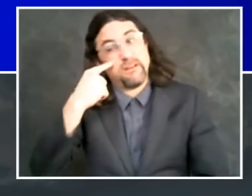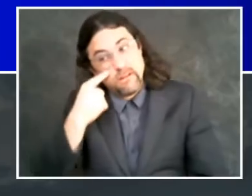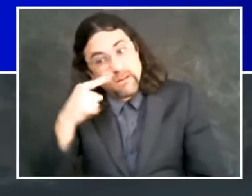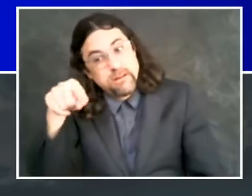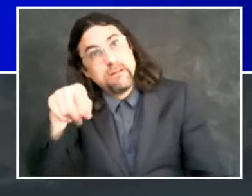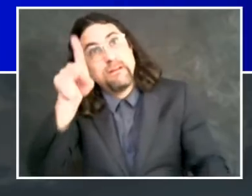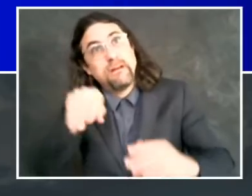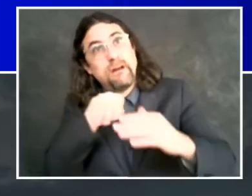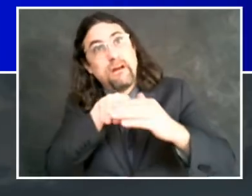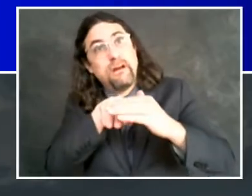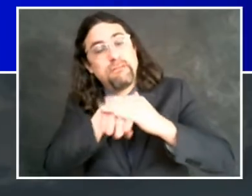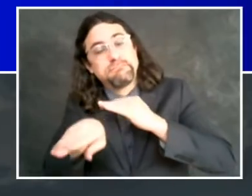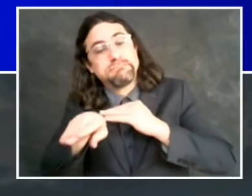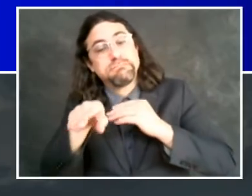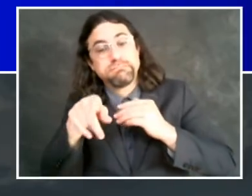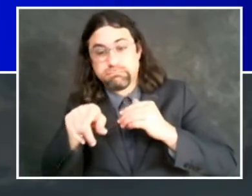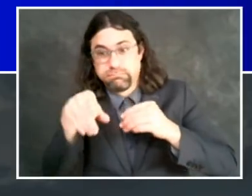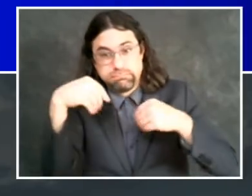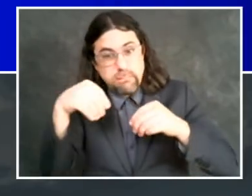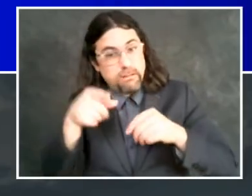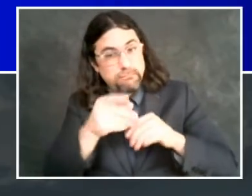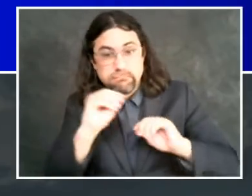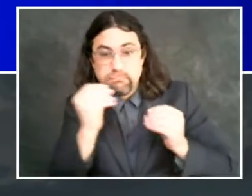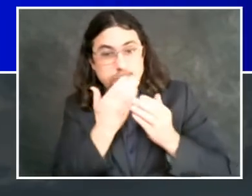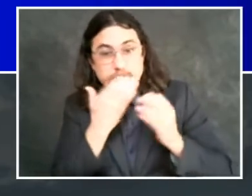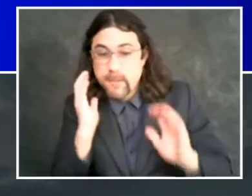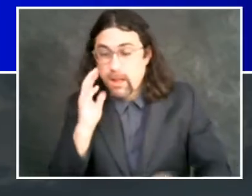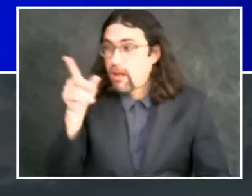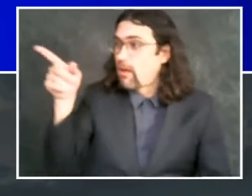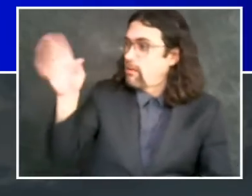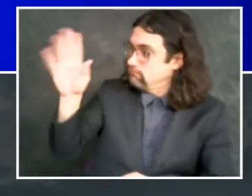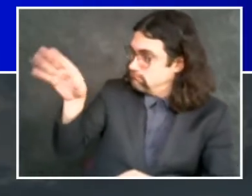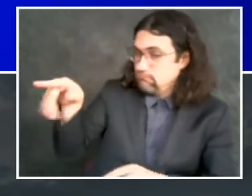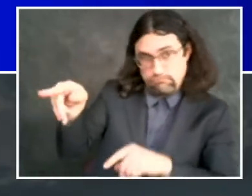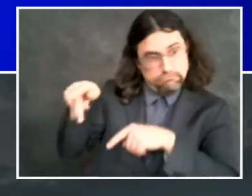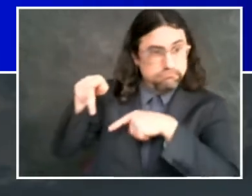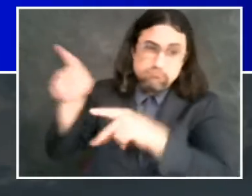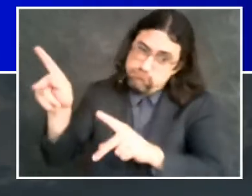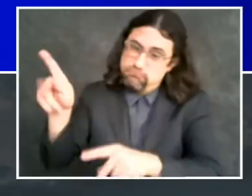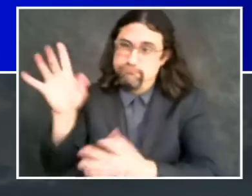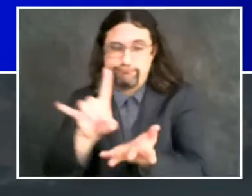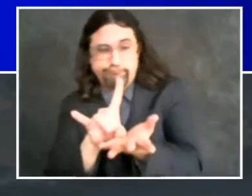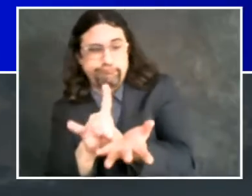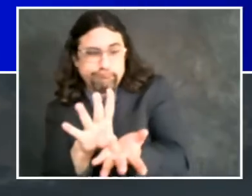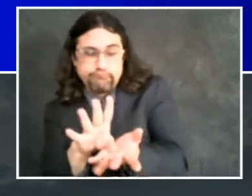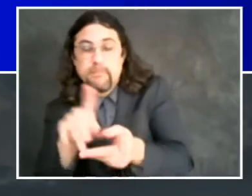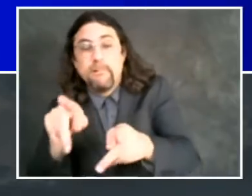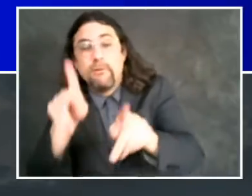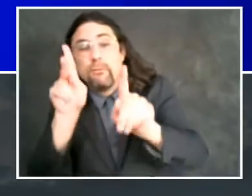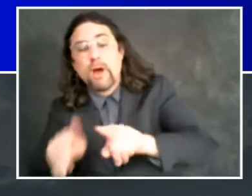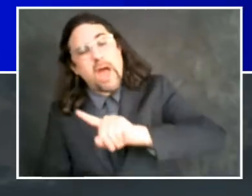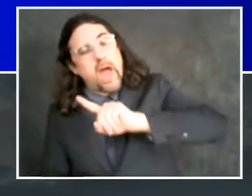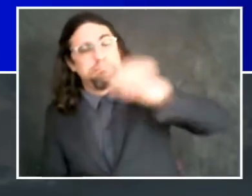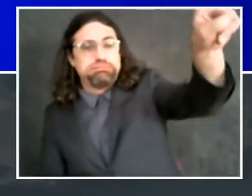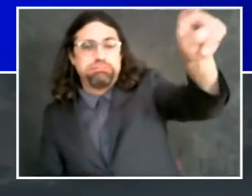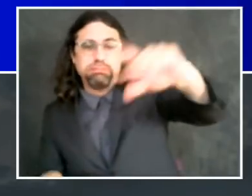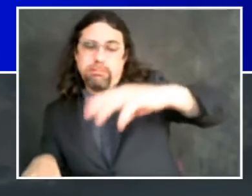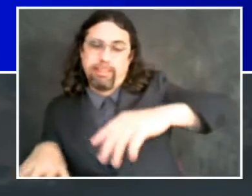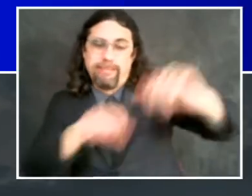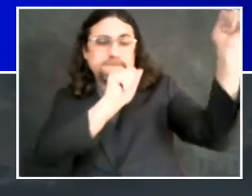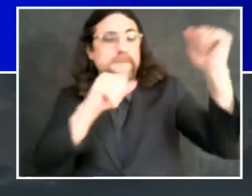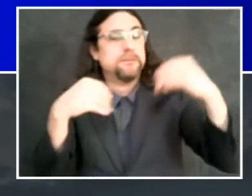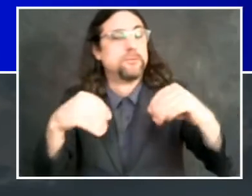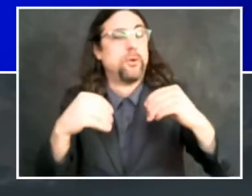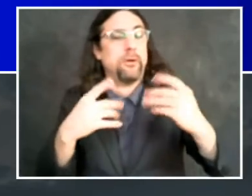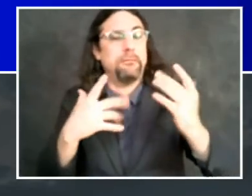abundantly clear. We've said, and the city will back them up. And if the store owner or manager needs support from any city agency,